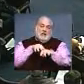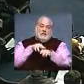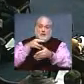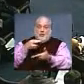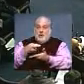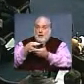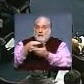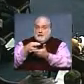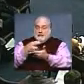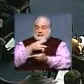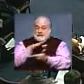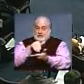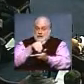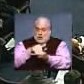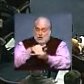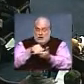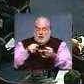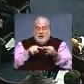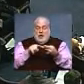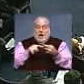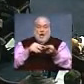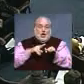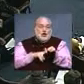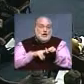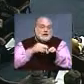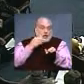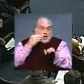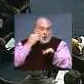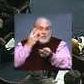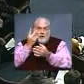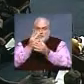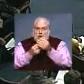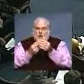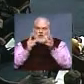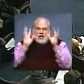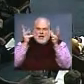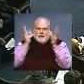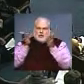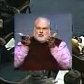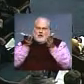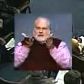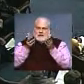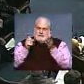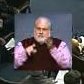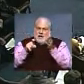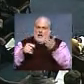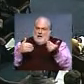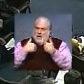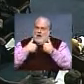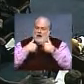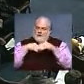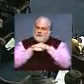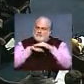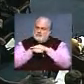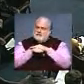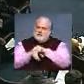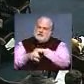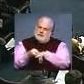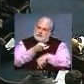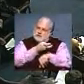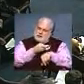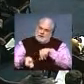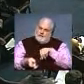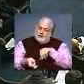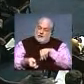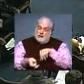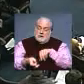that need ambulance services. It's very difficult. And I think there's this